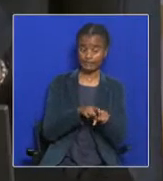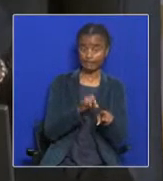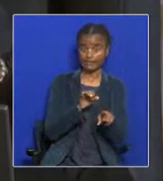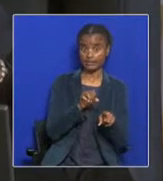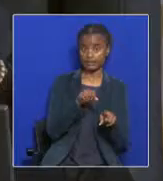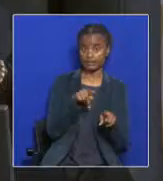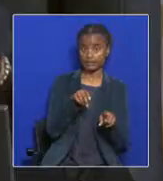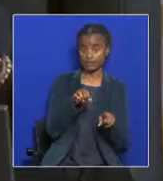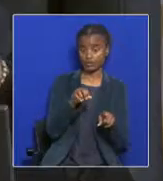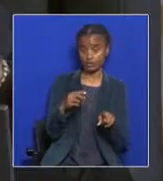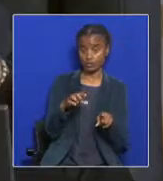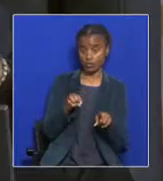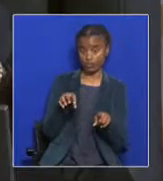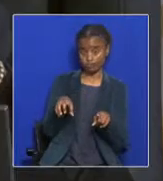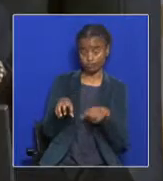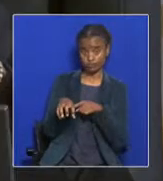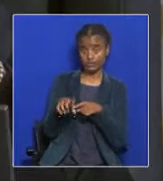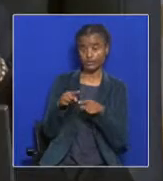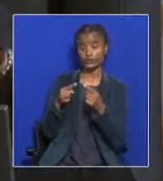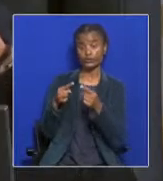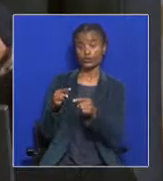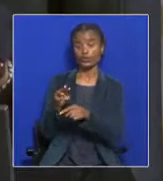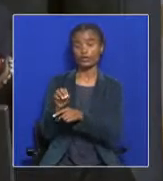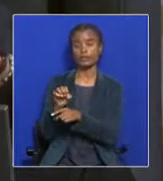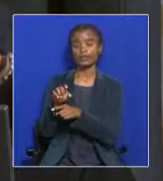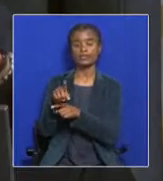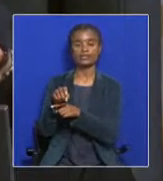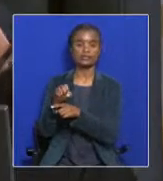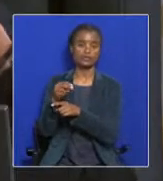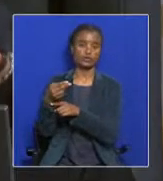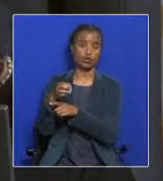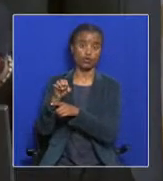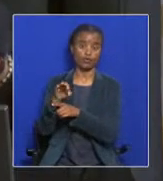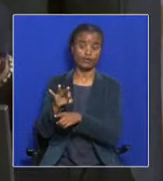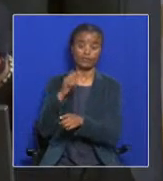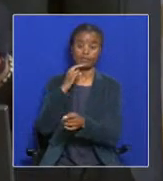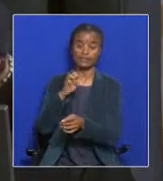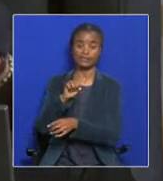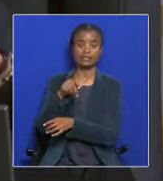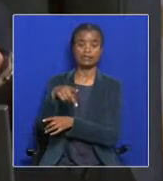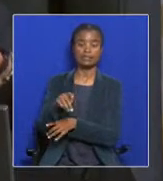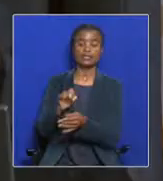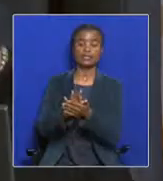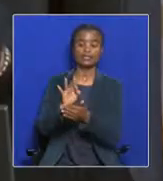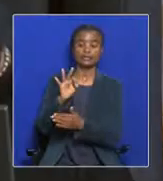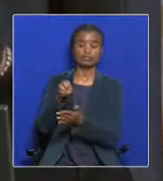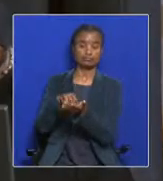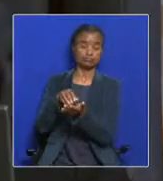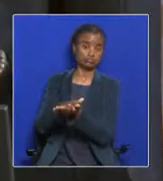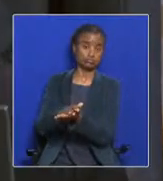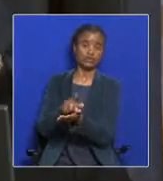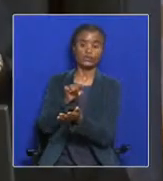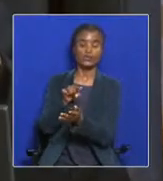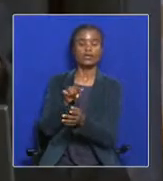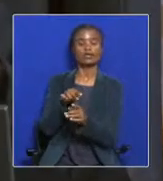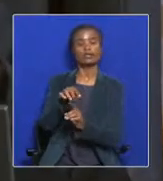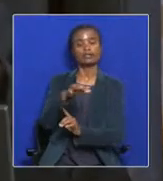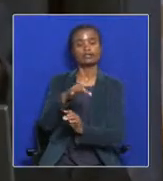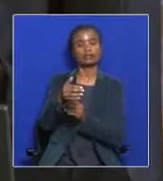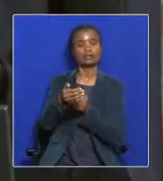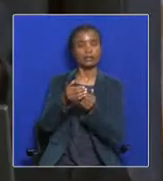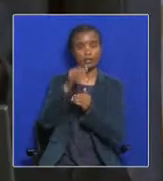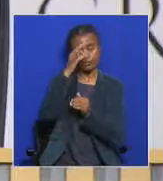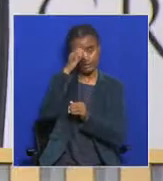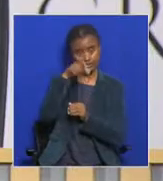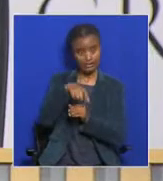have to enter them in the SAP 13 of the nearest police station where the crime was committed, and then you could have booked it out. It's not about storage this